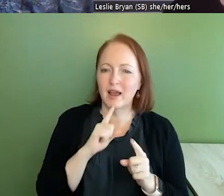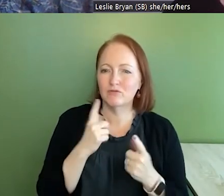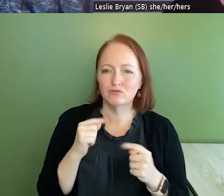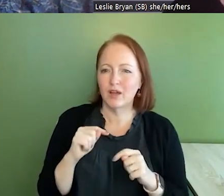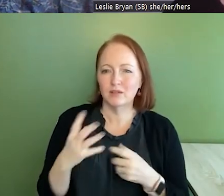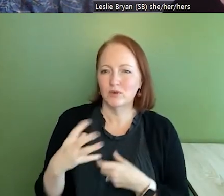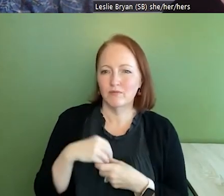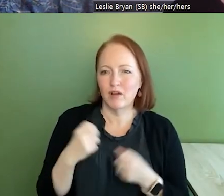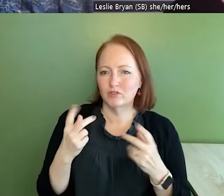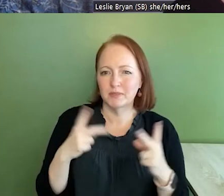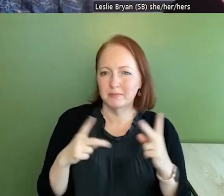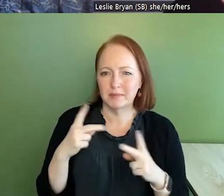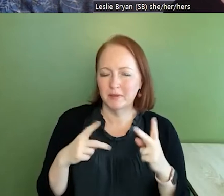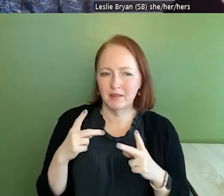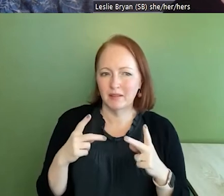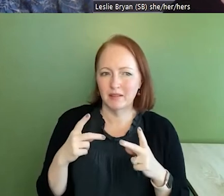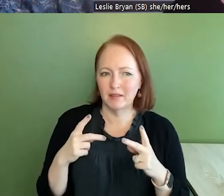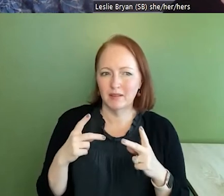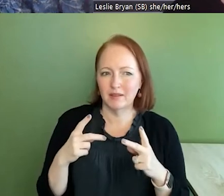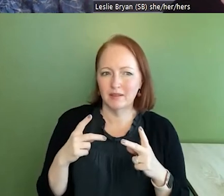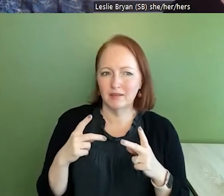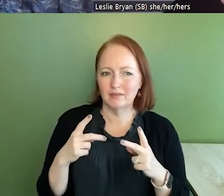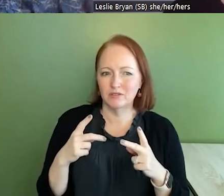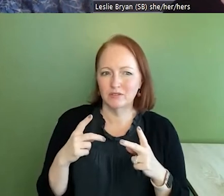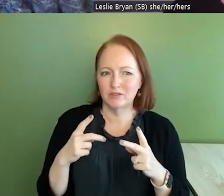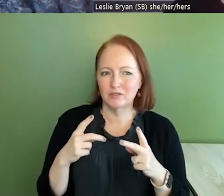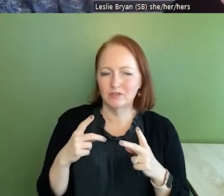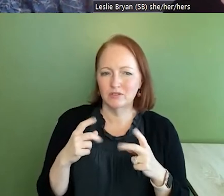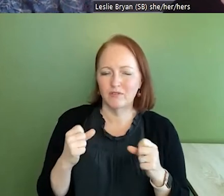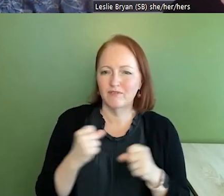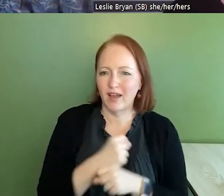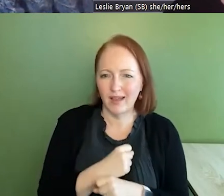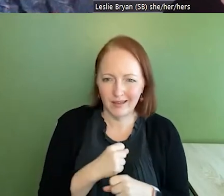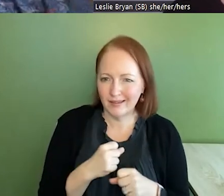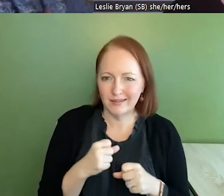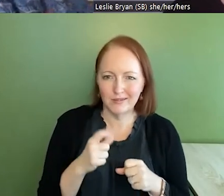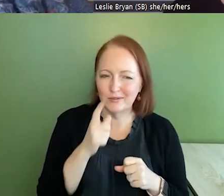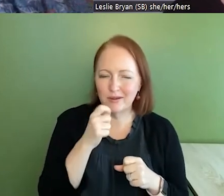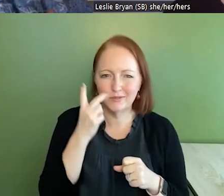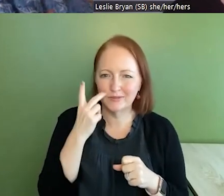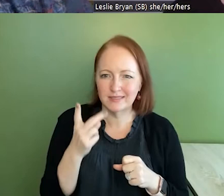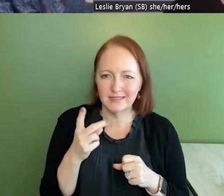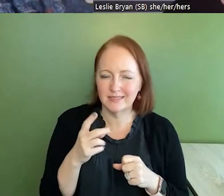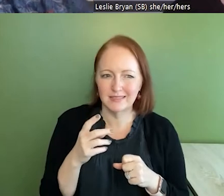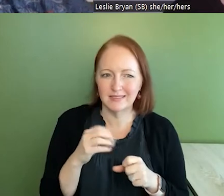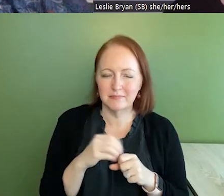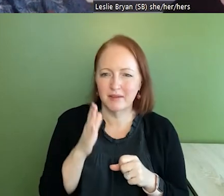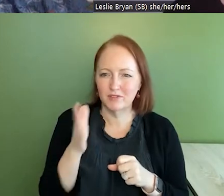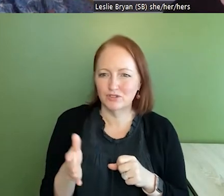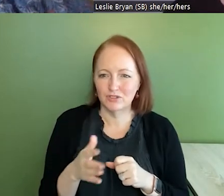too many people to like fight down any people that I don't see in my